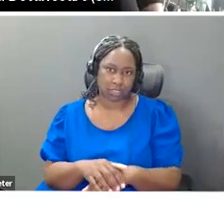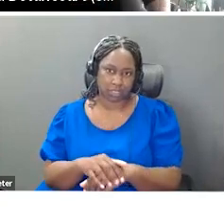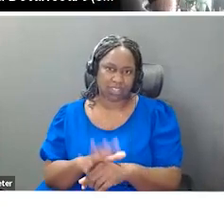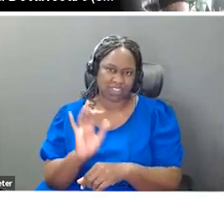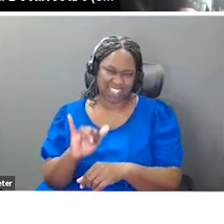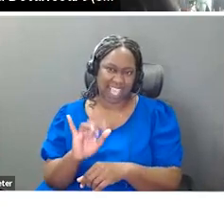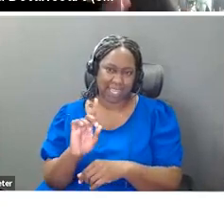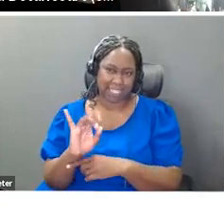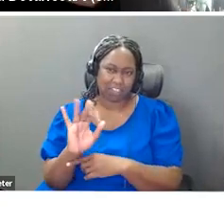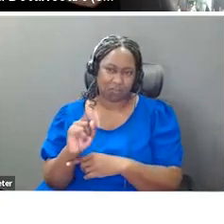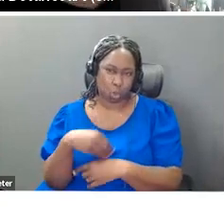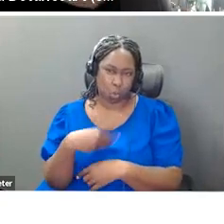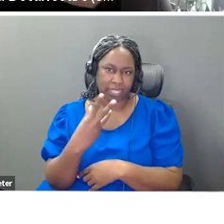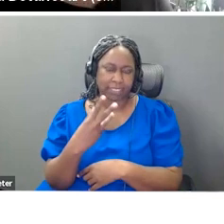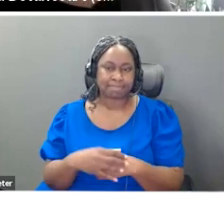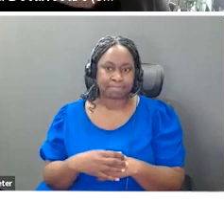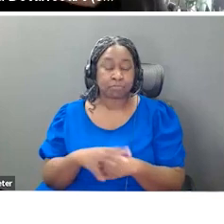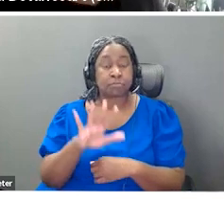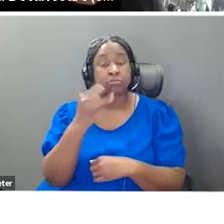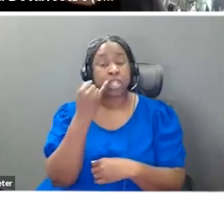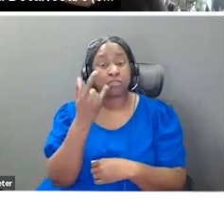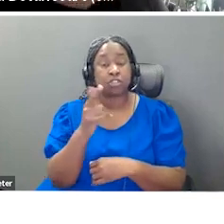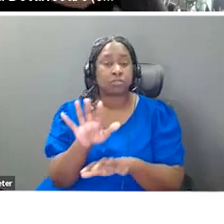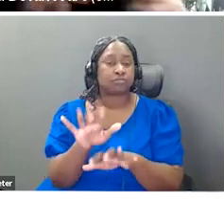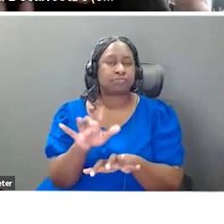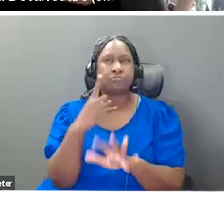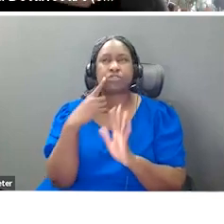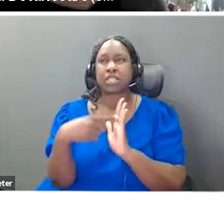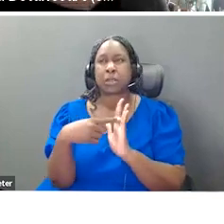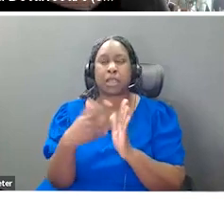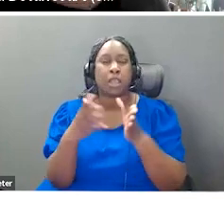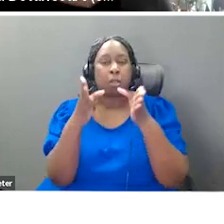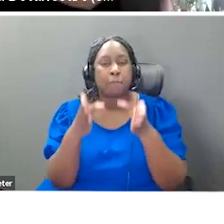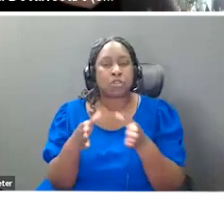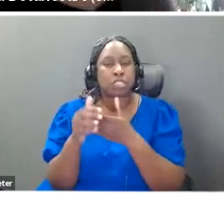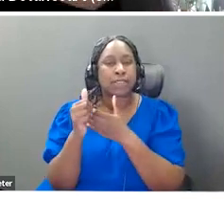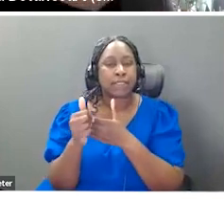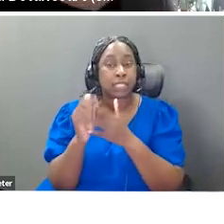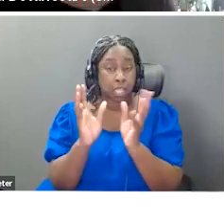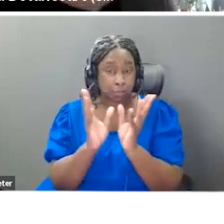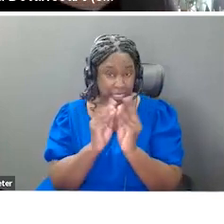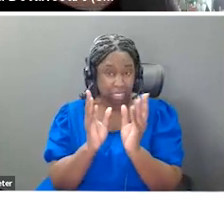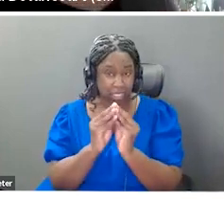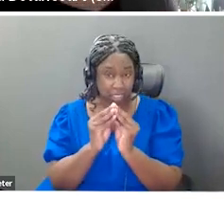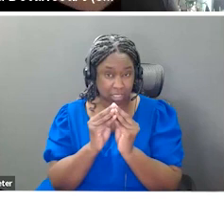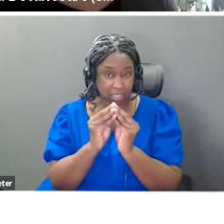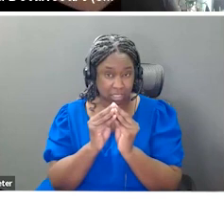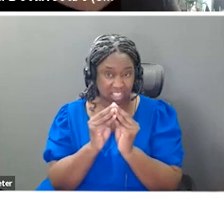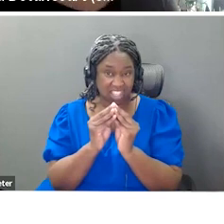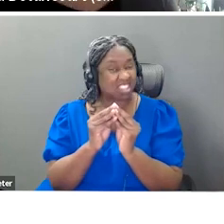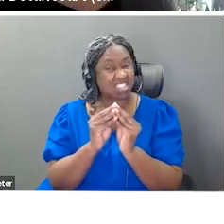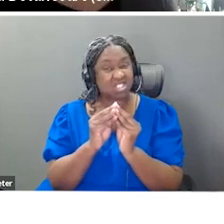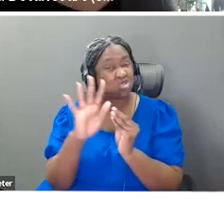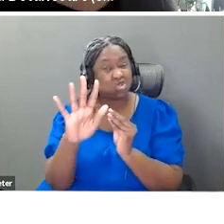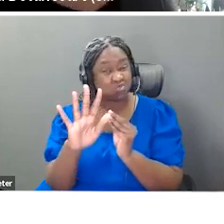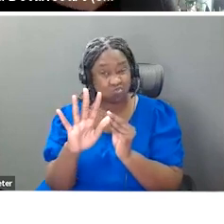So if you're typing something into the search, something like person leading a meeting, that's going to return not so